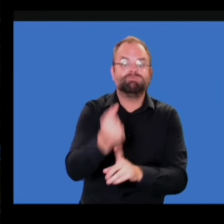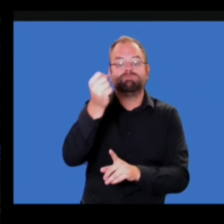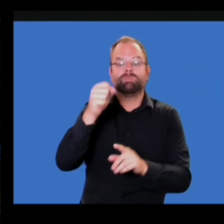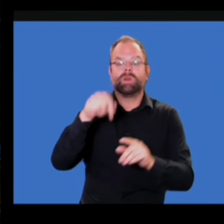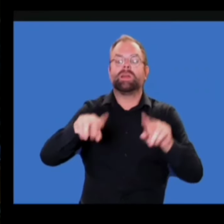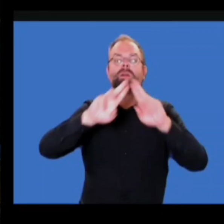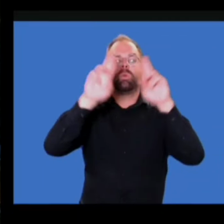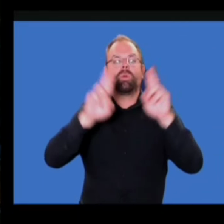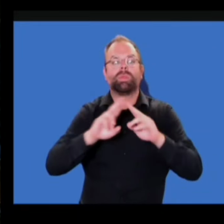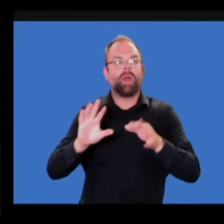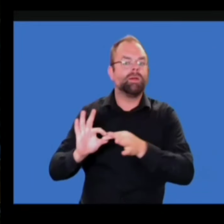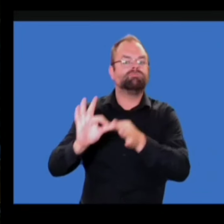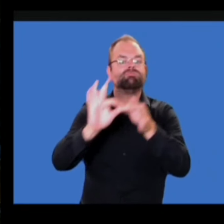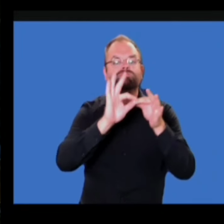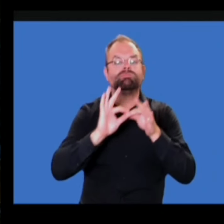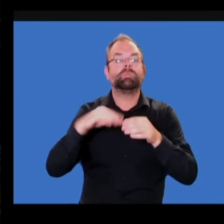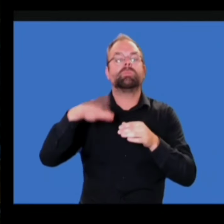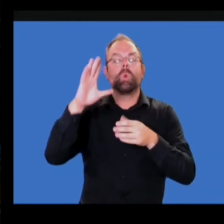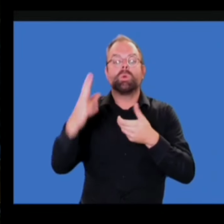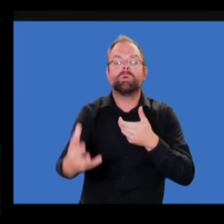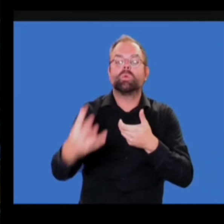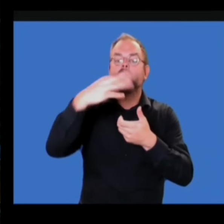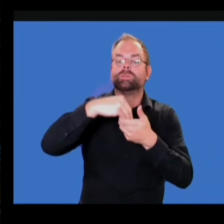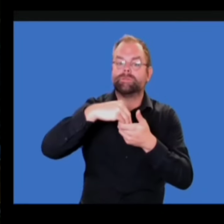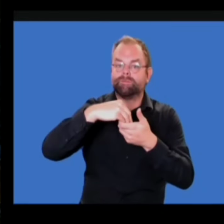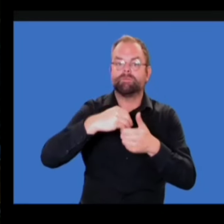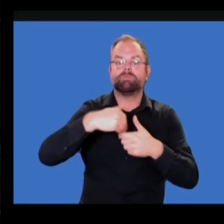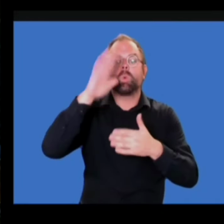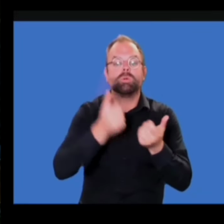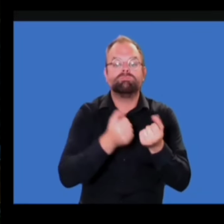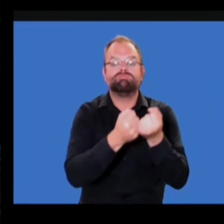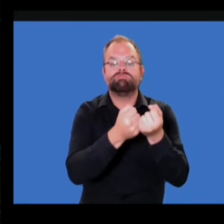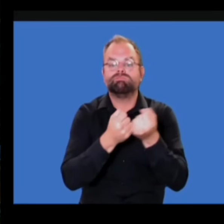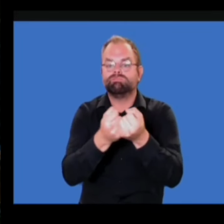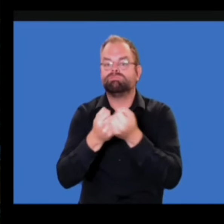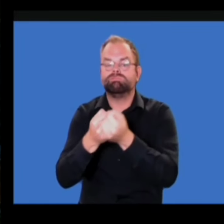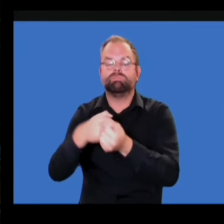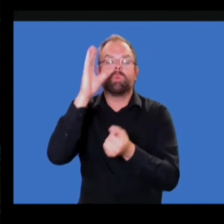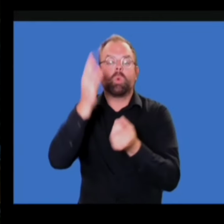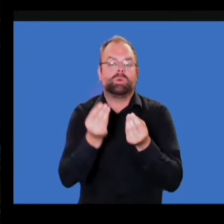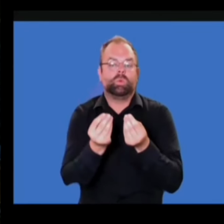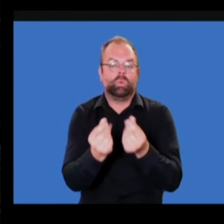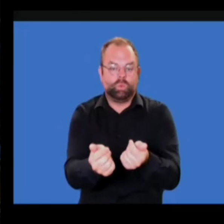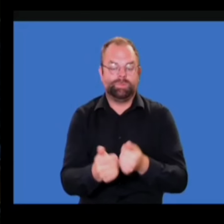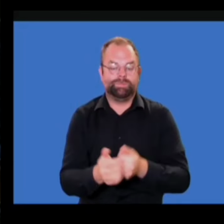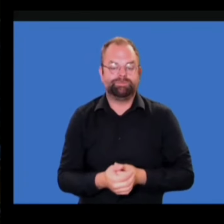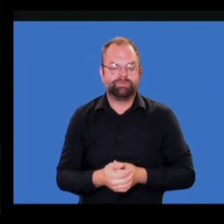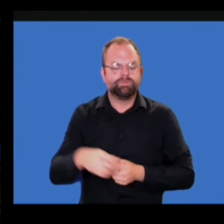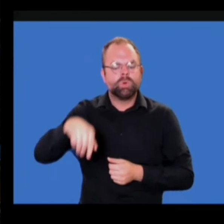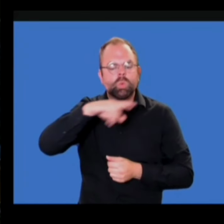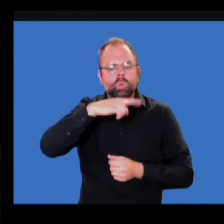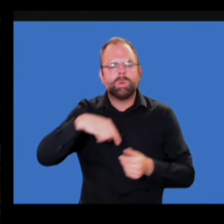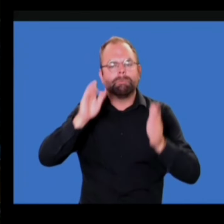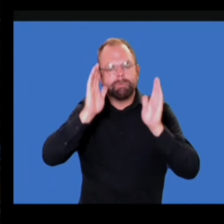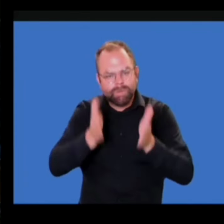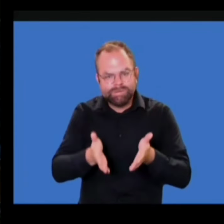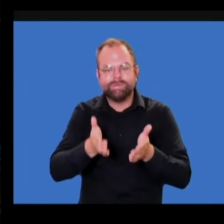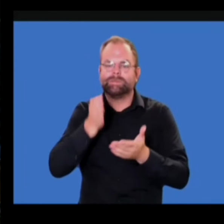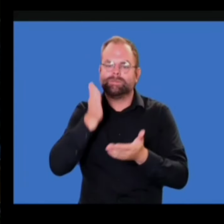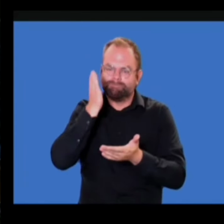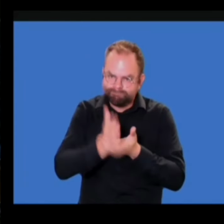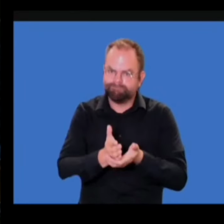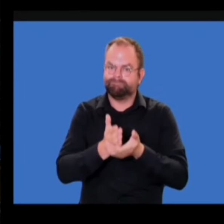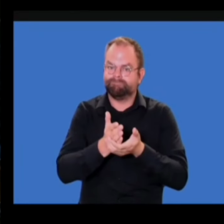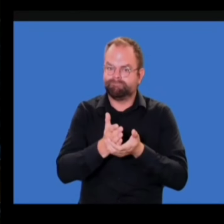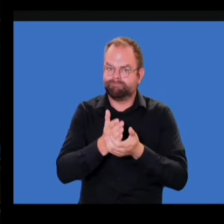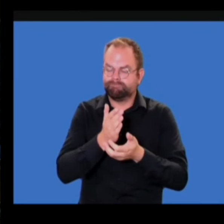South, particularly Africa, who often bear the brunt of global insecurity, but are too frequently